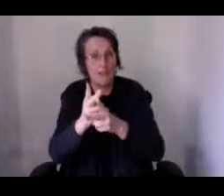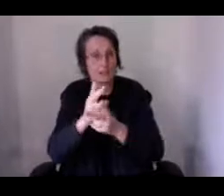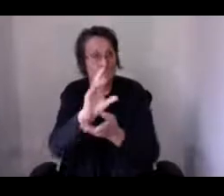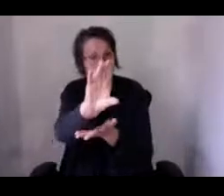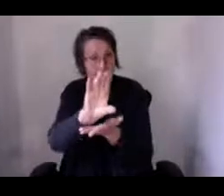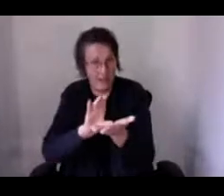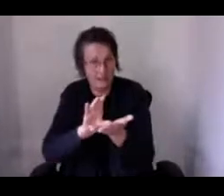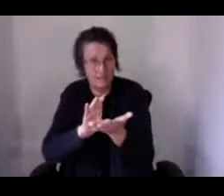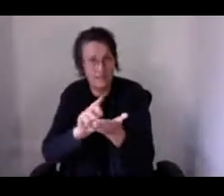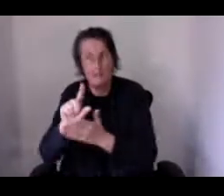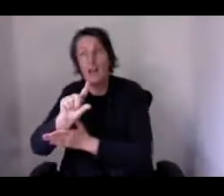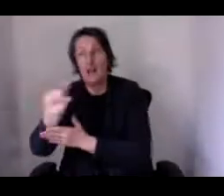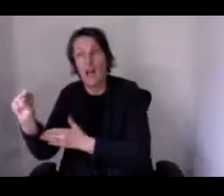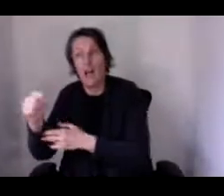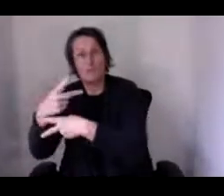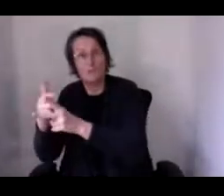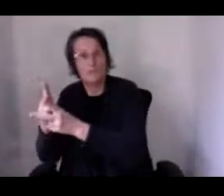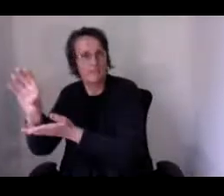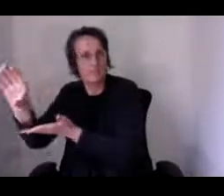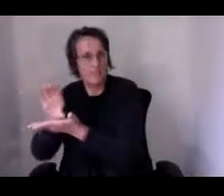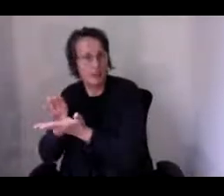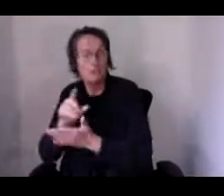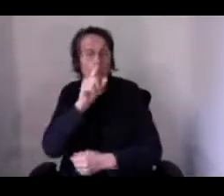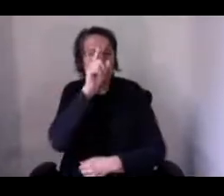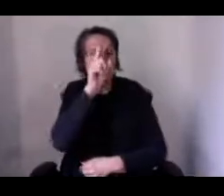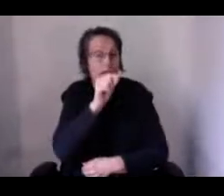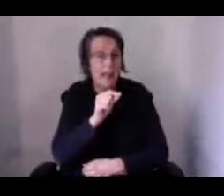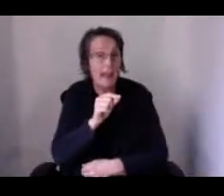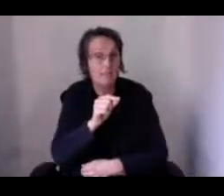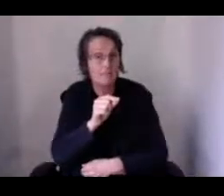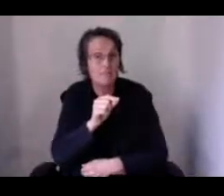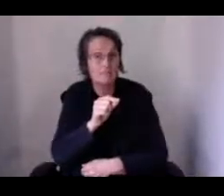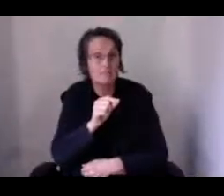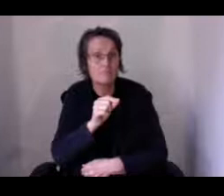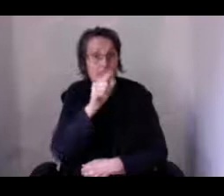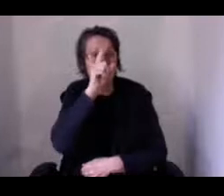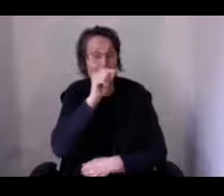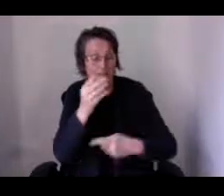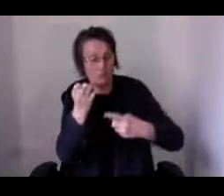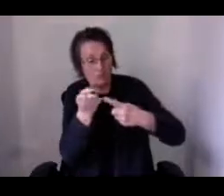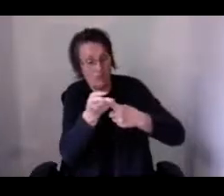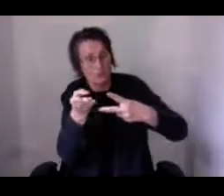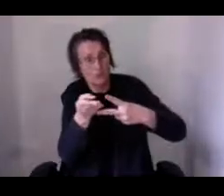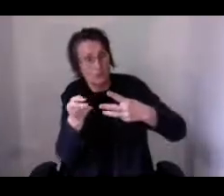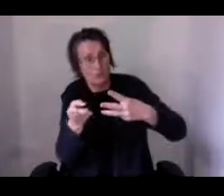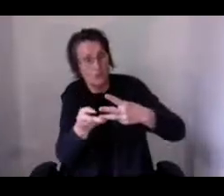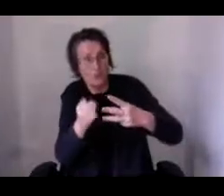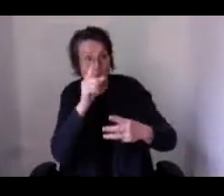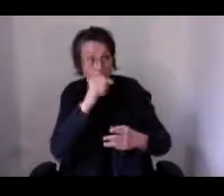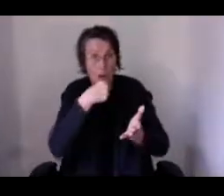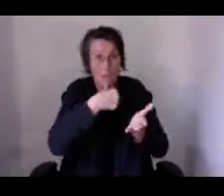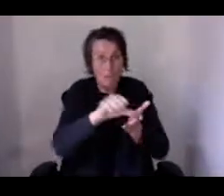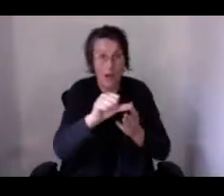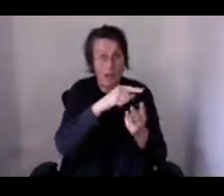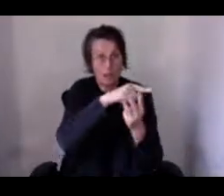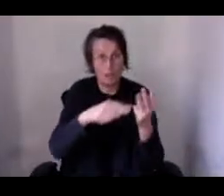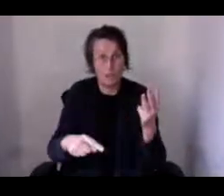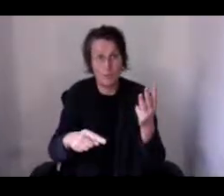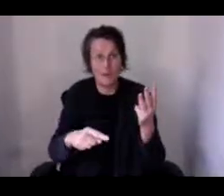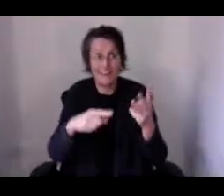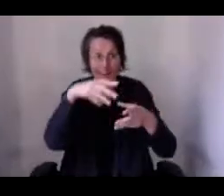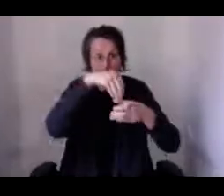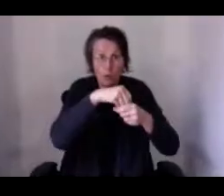It's whether you want to apply for all of those elements of a project in the one application, or